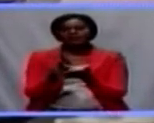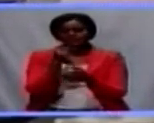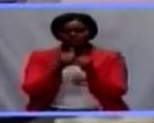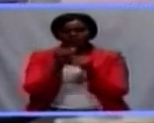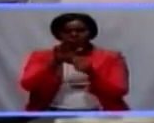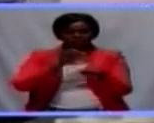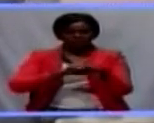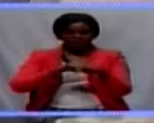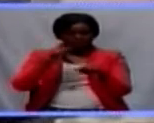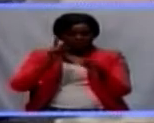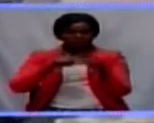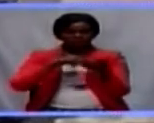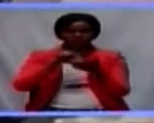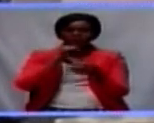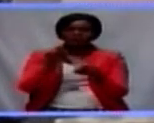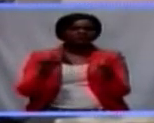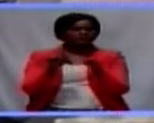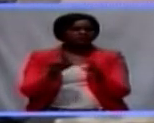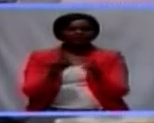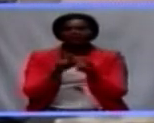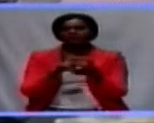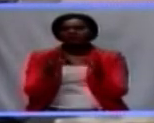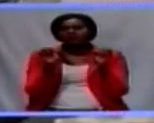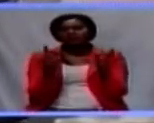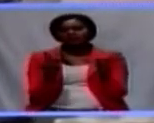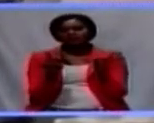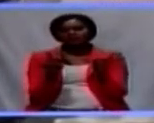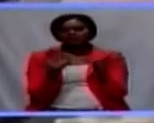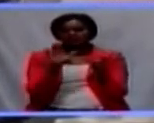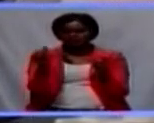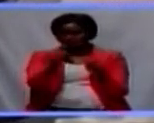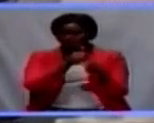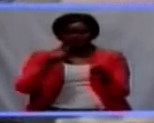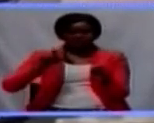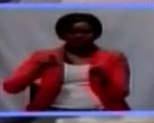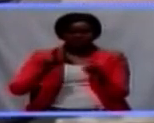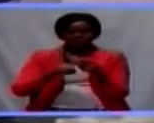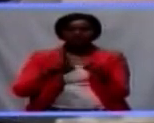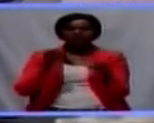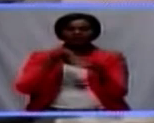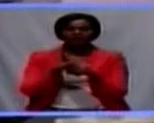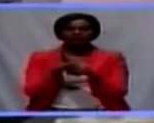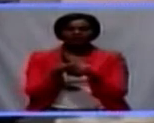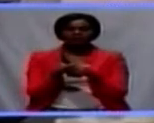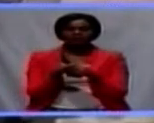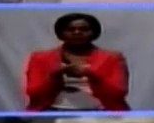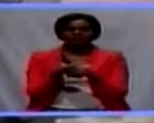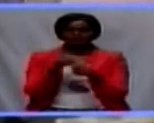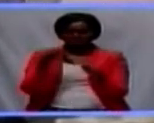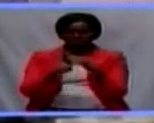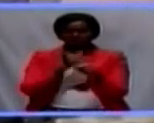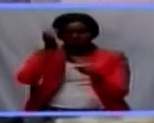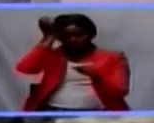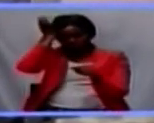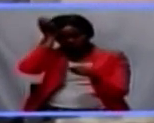return is not the same as a payment. Okay? You are required to put in a return on every due date, whether